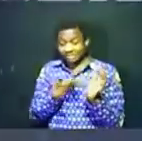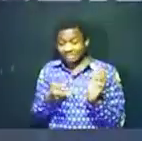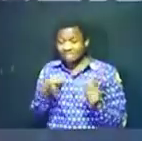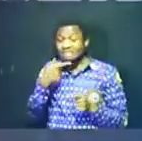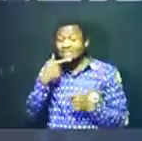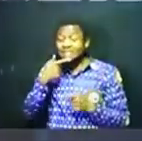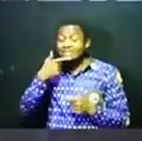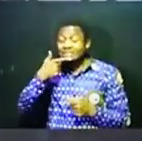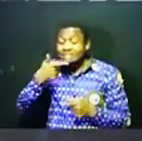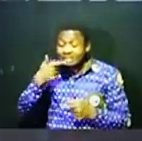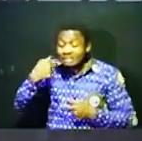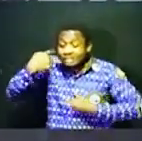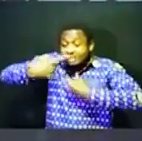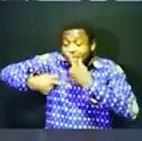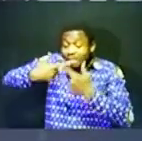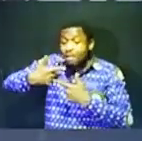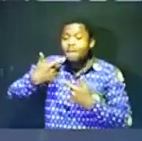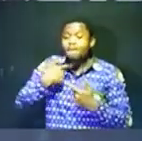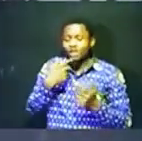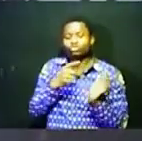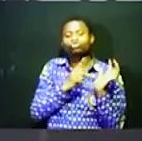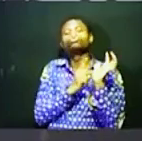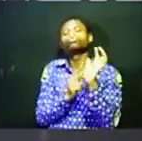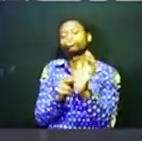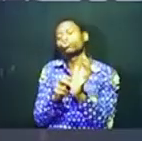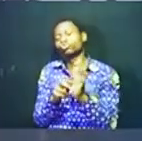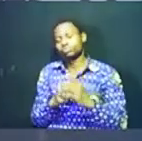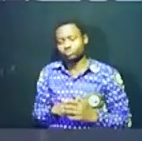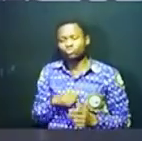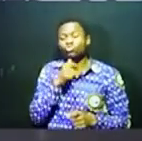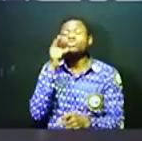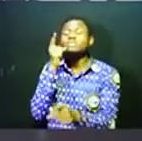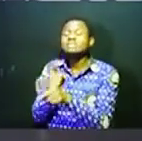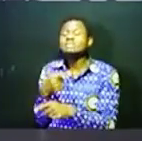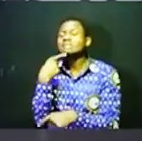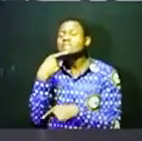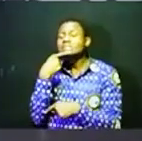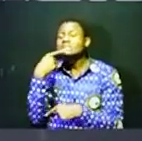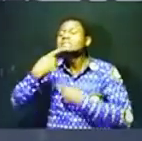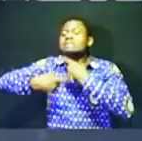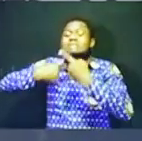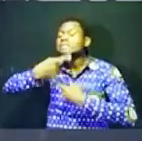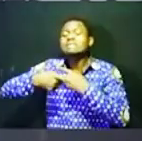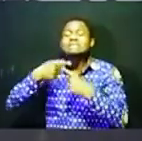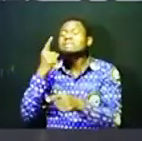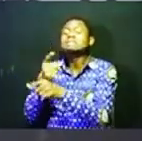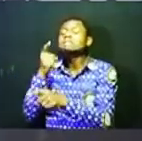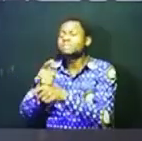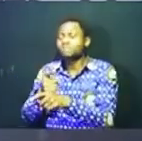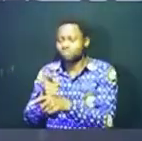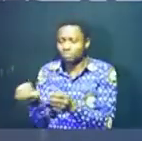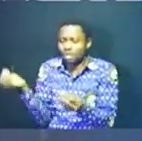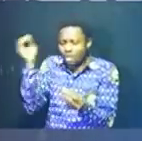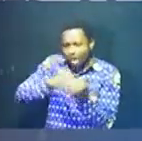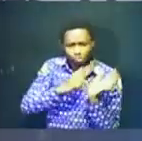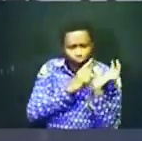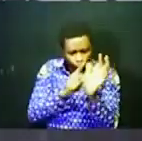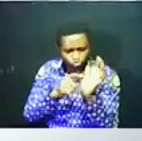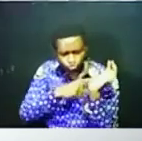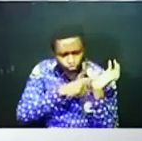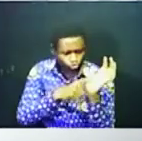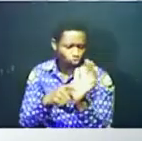profess. There must be evidence of what we profess as witnesses. We need to